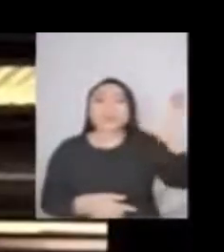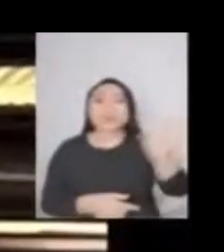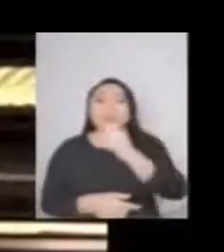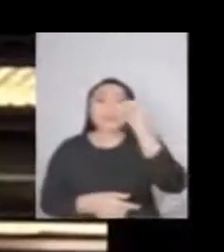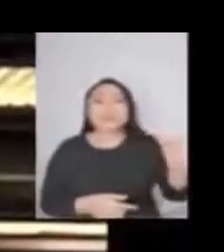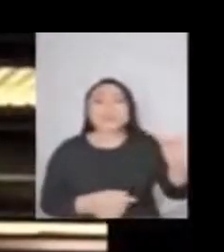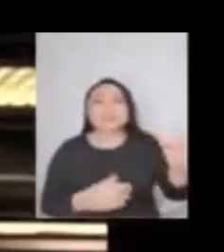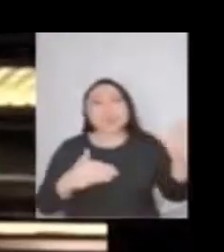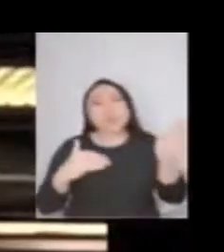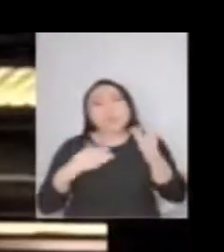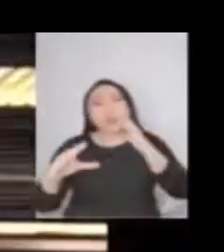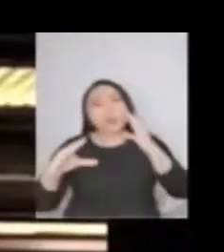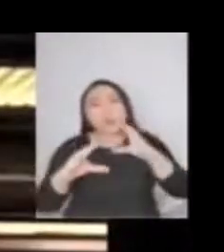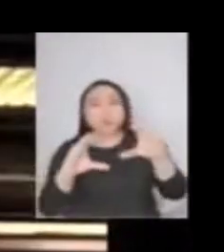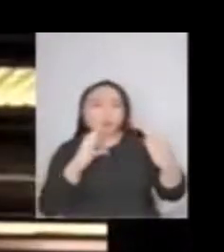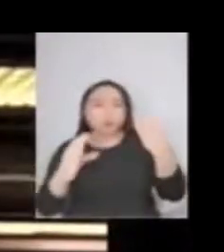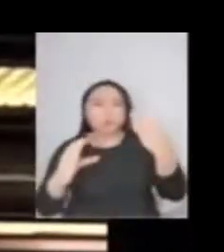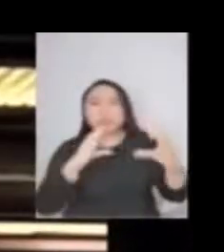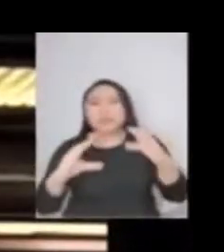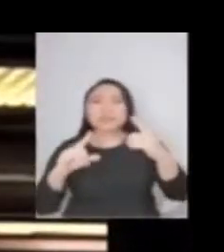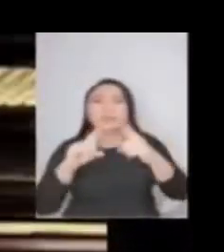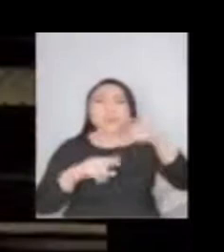effect on September 15, 2009.